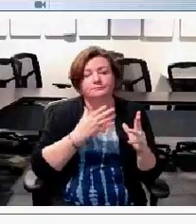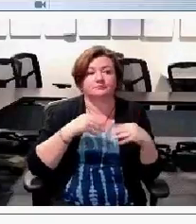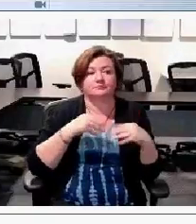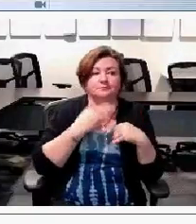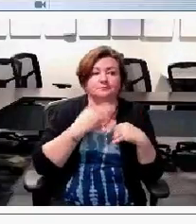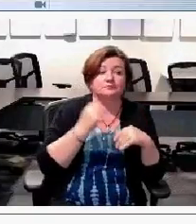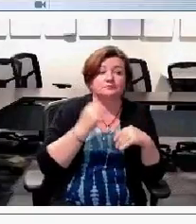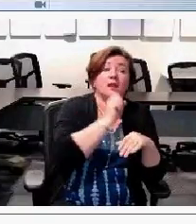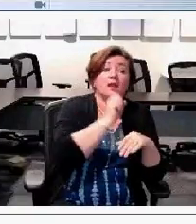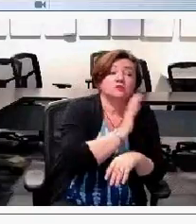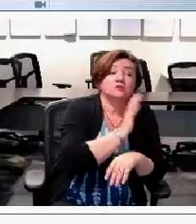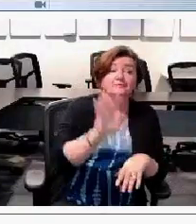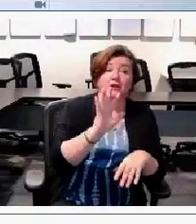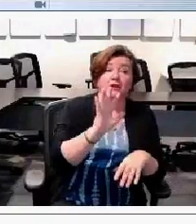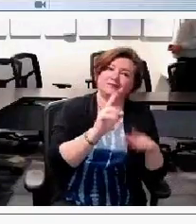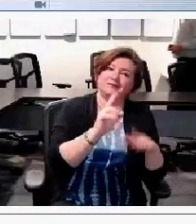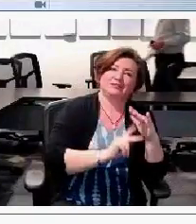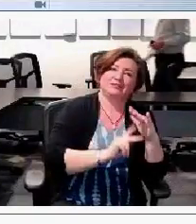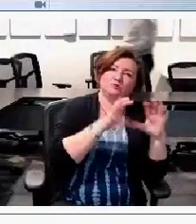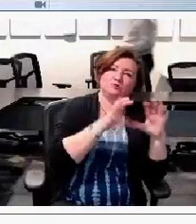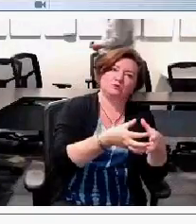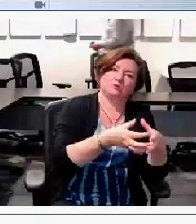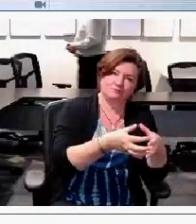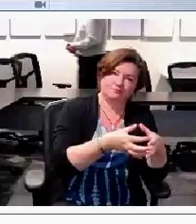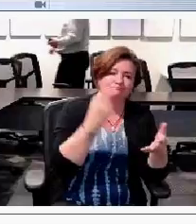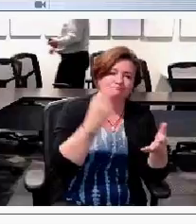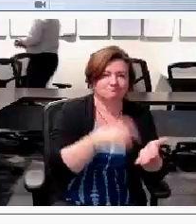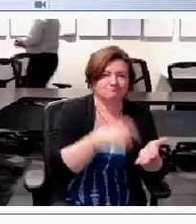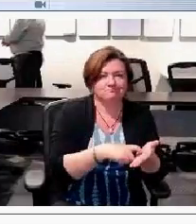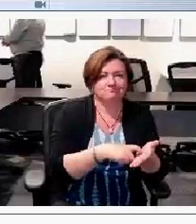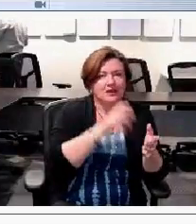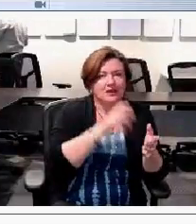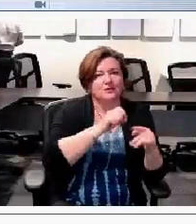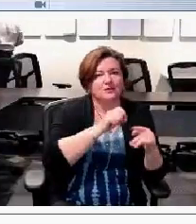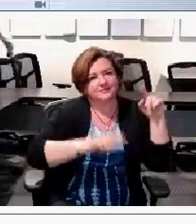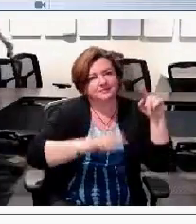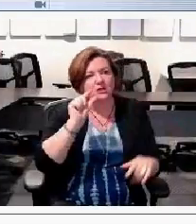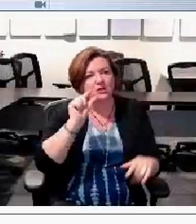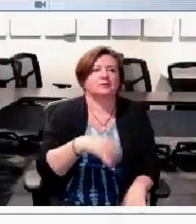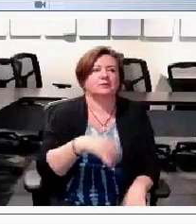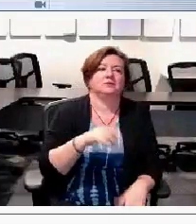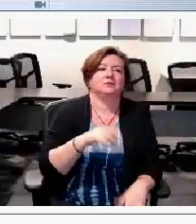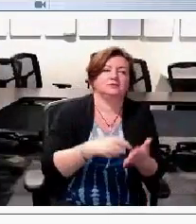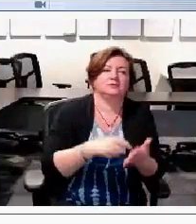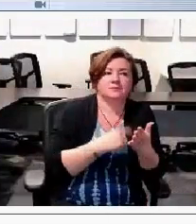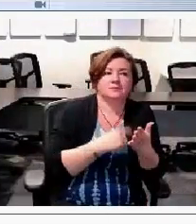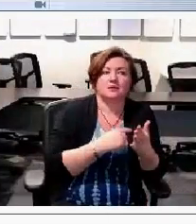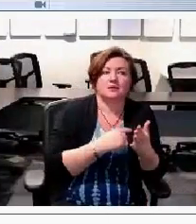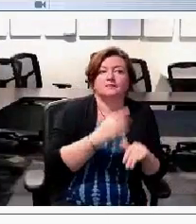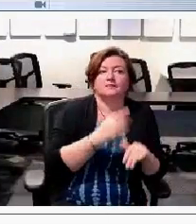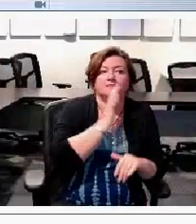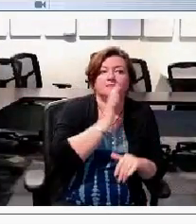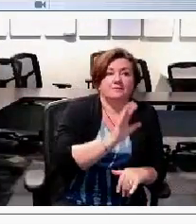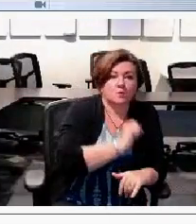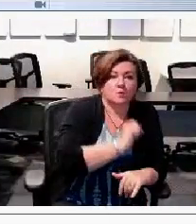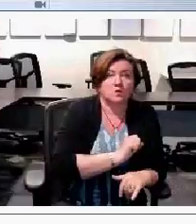5 years, this is our kindergarten group. Again, the ages vary a little bit, so we sometimes have five-year-olds